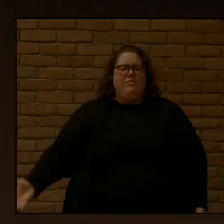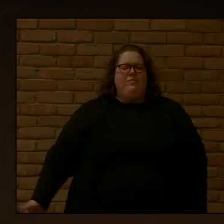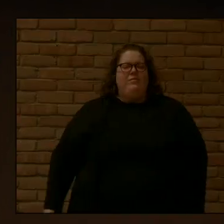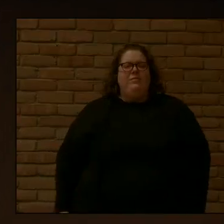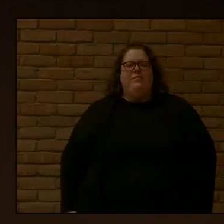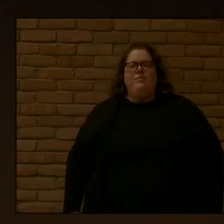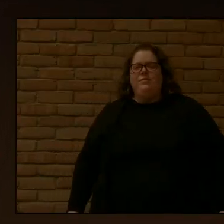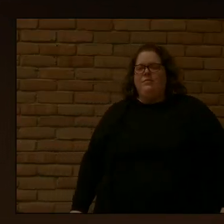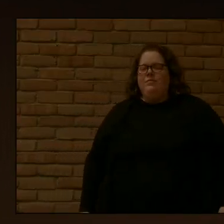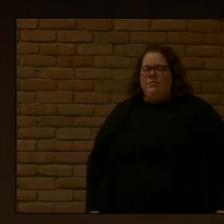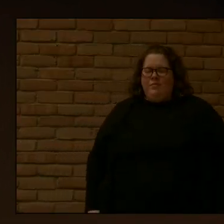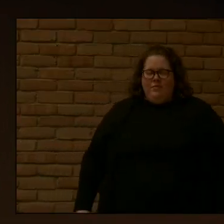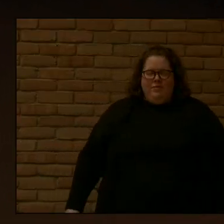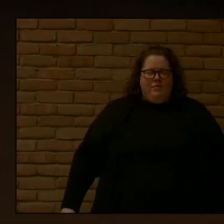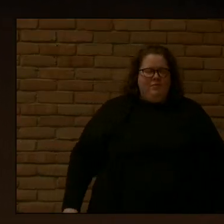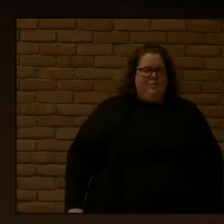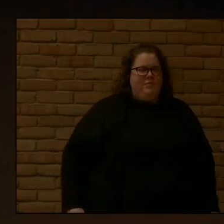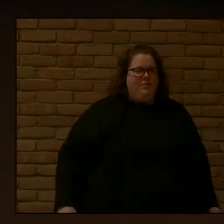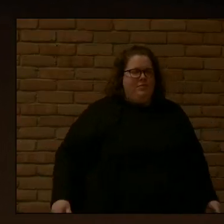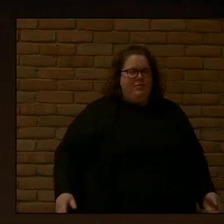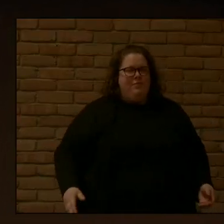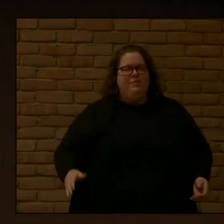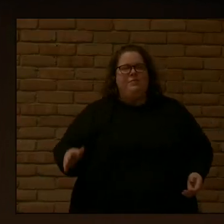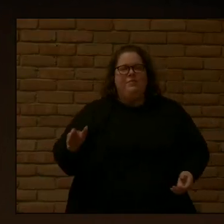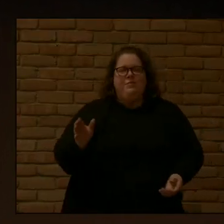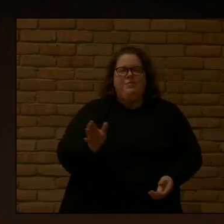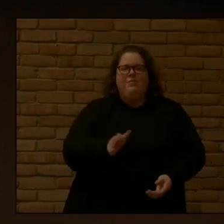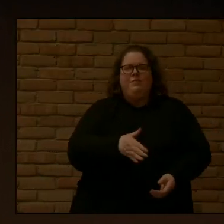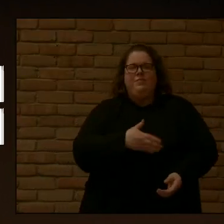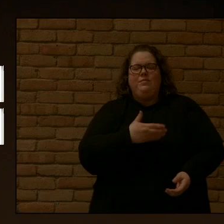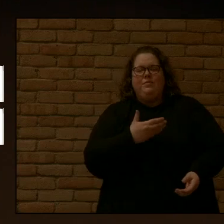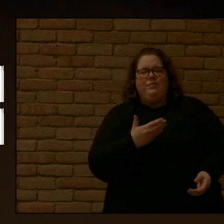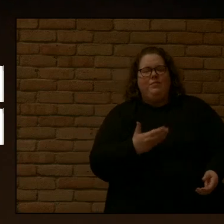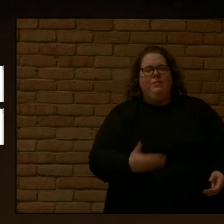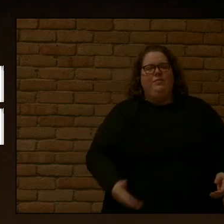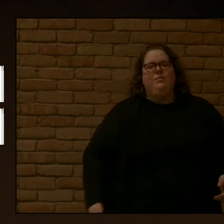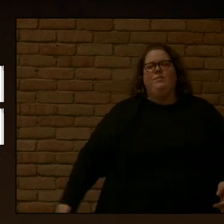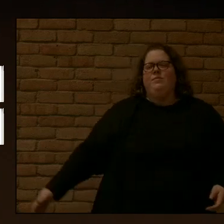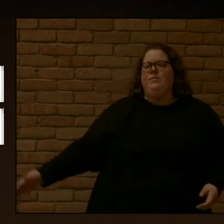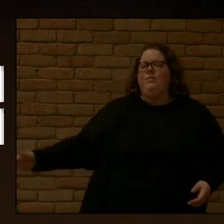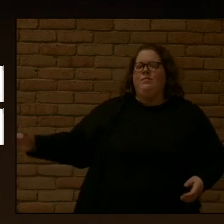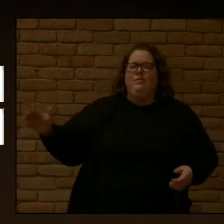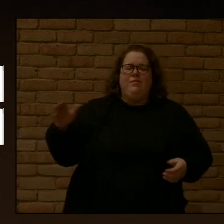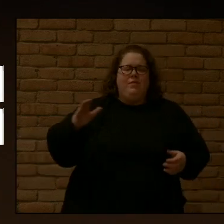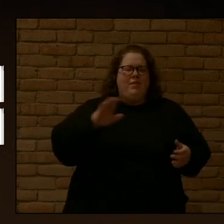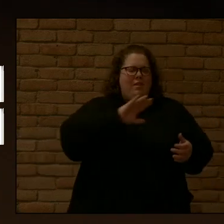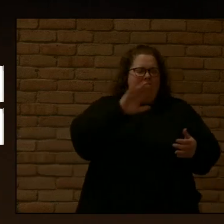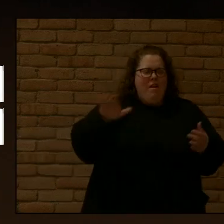When